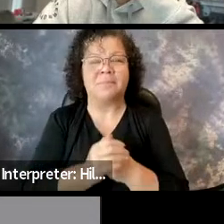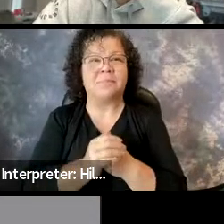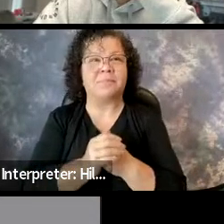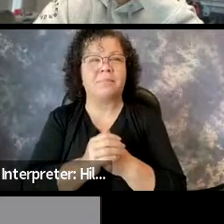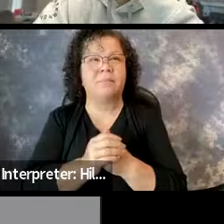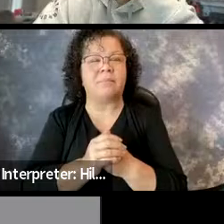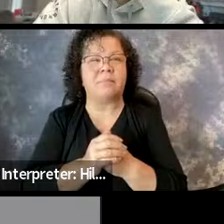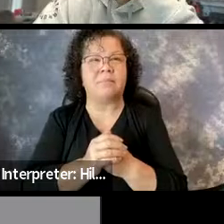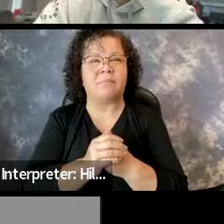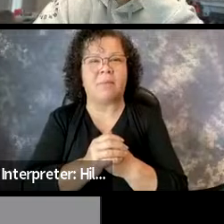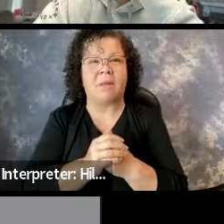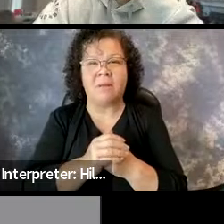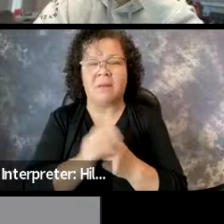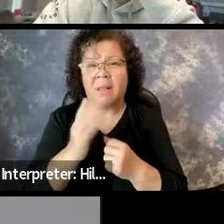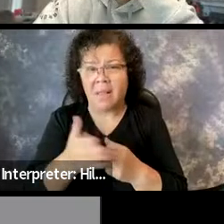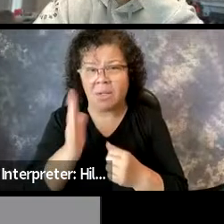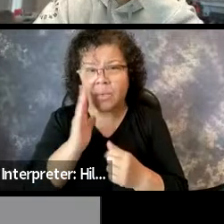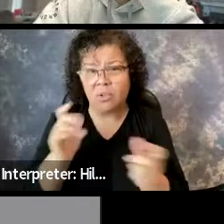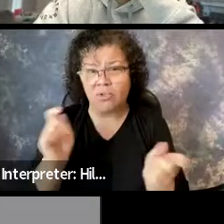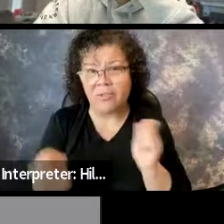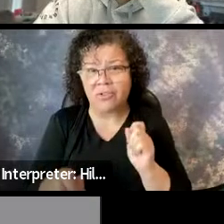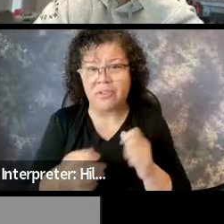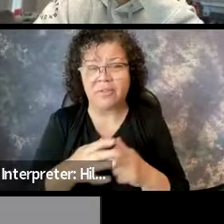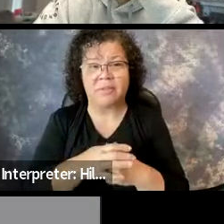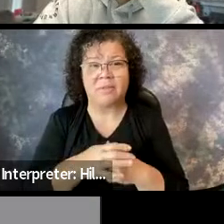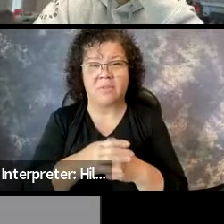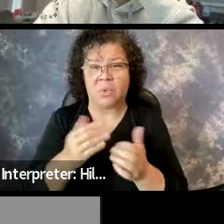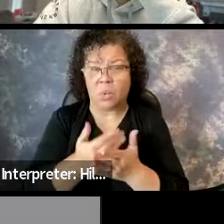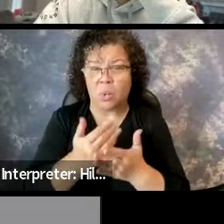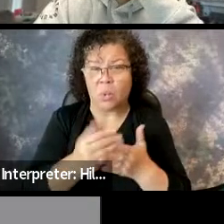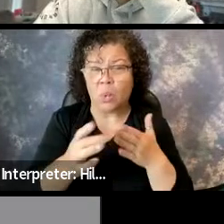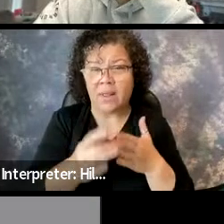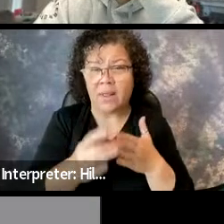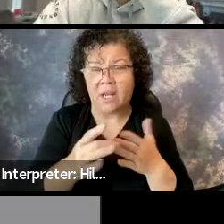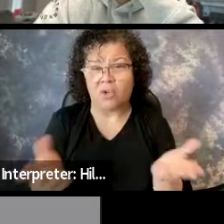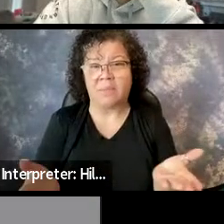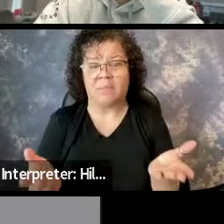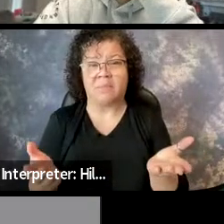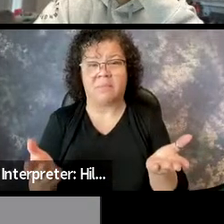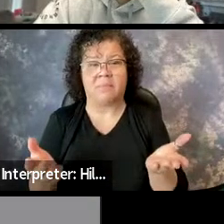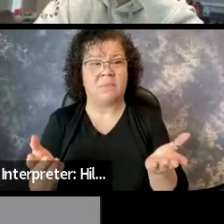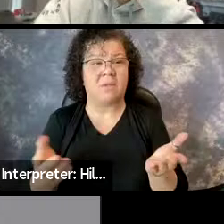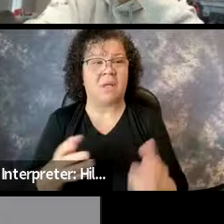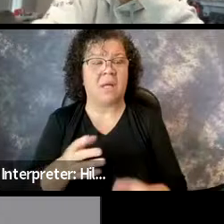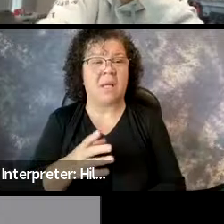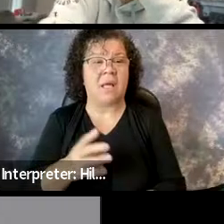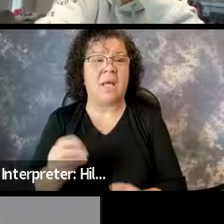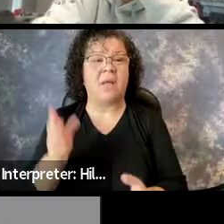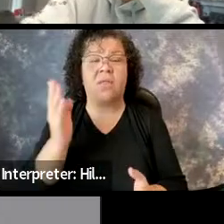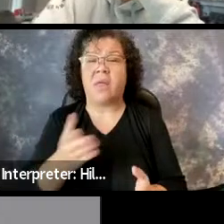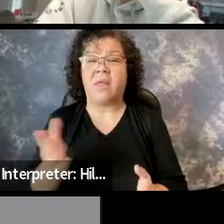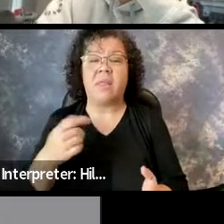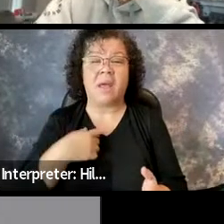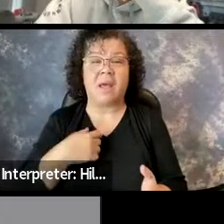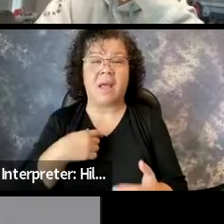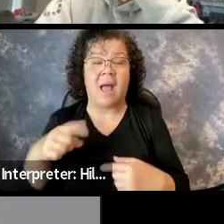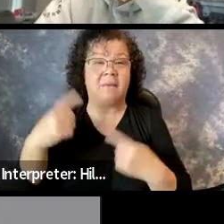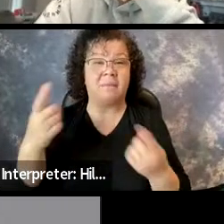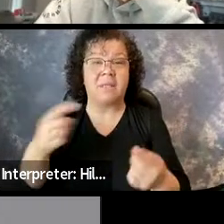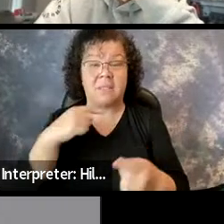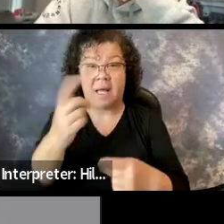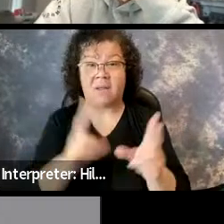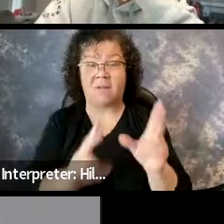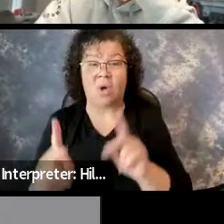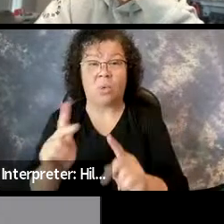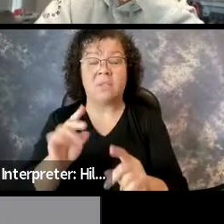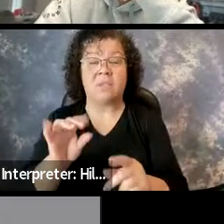things are going to change. We're going to have new leadership at USDOT. The thing I have been telling folks is